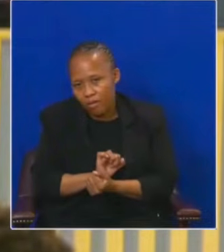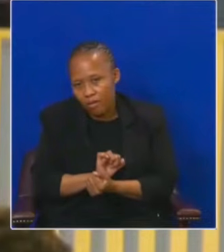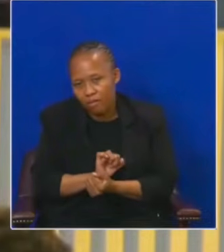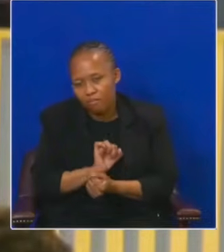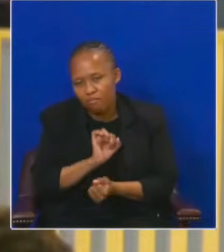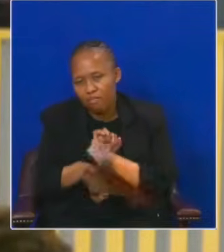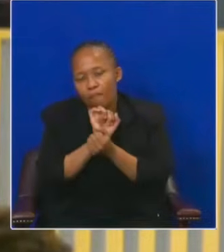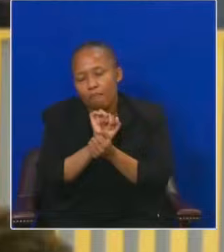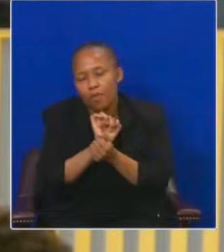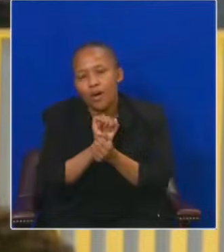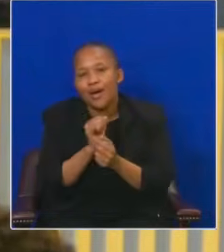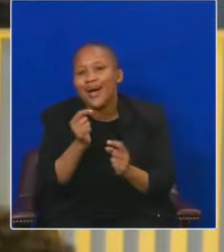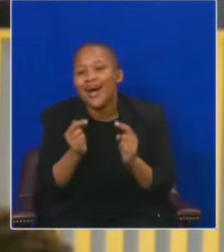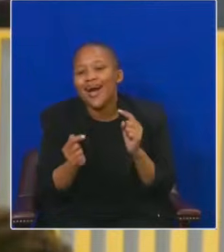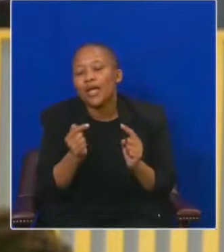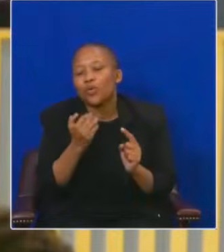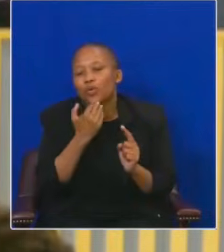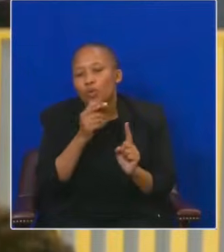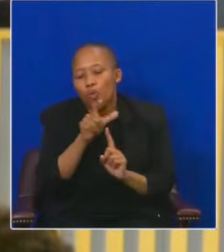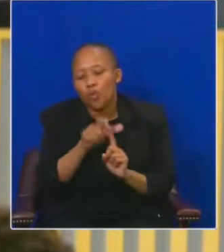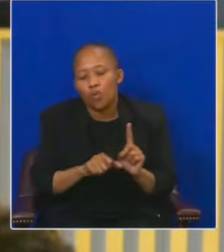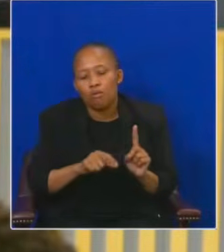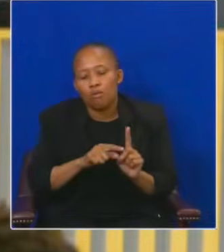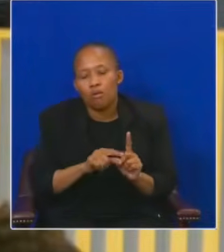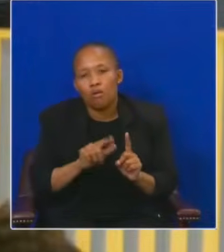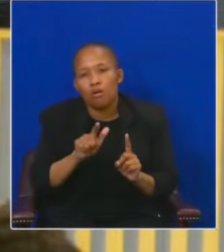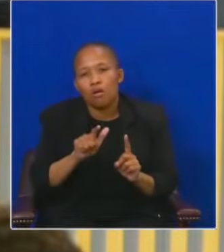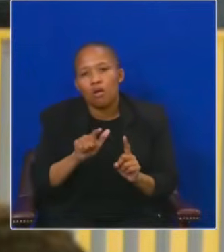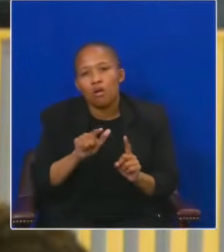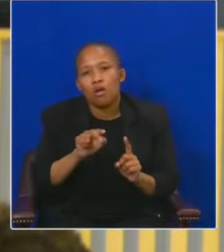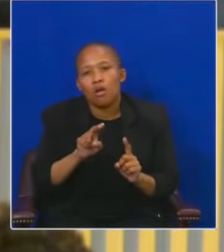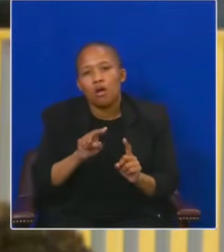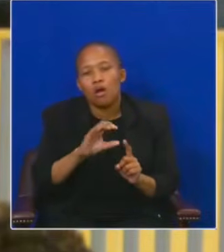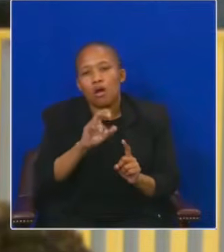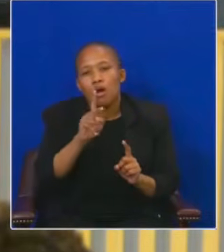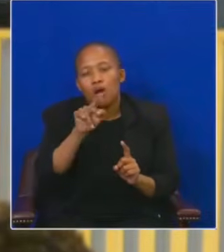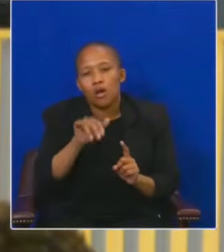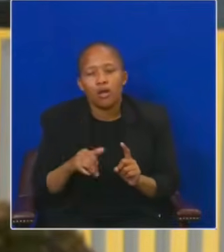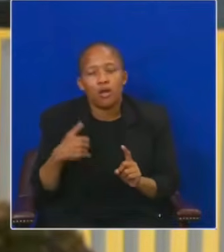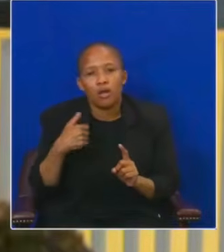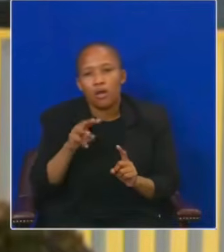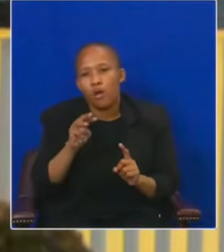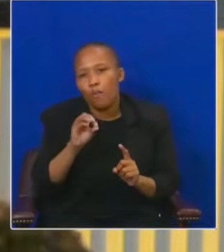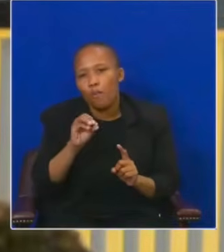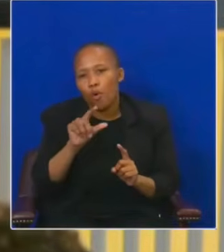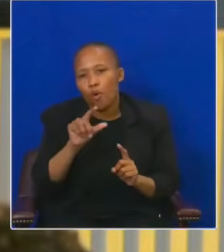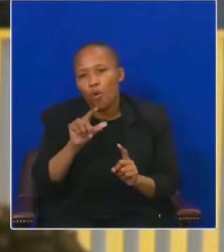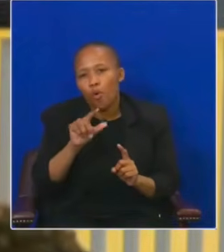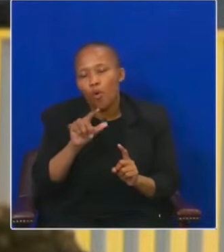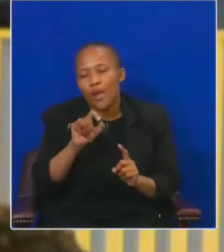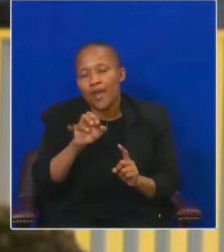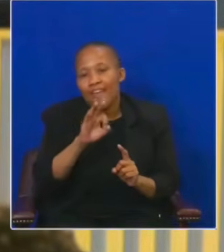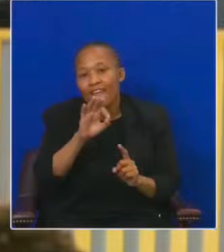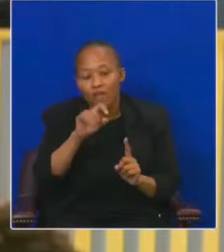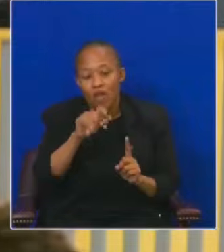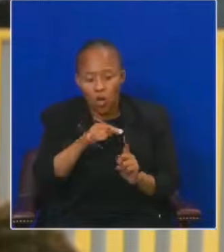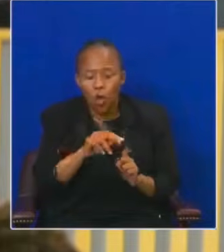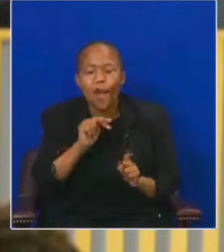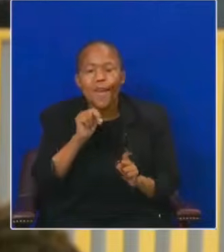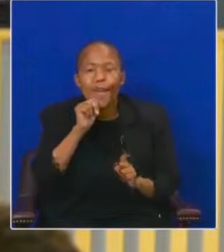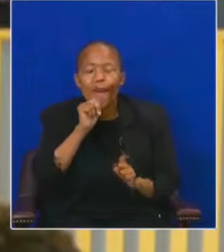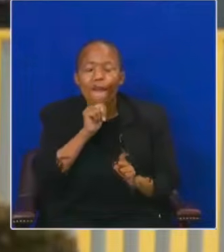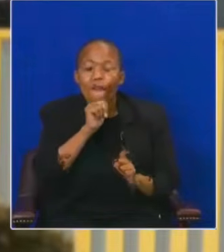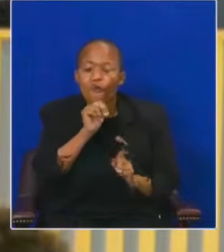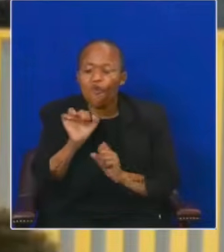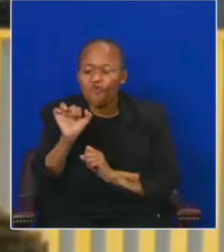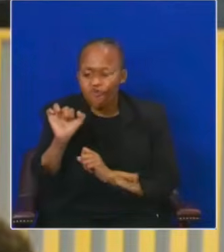Lucky Boitumelo Molefe, who is a nephew of Mr. Katiso Molefe and an